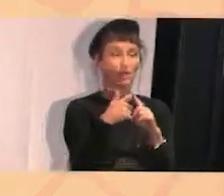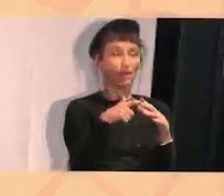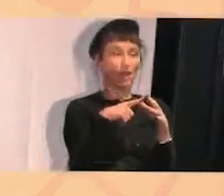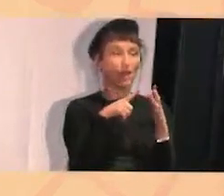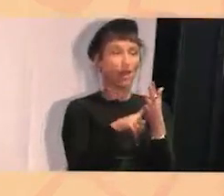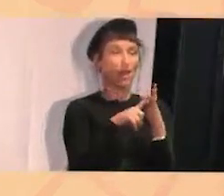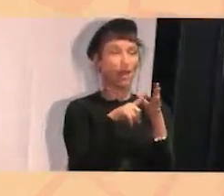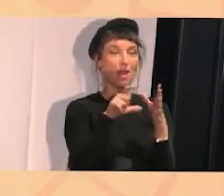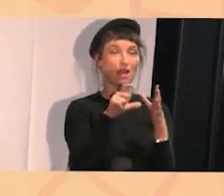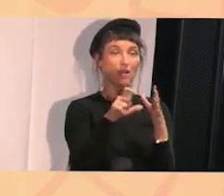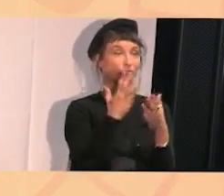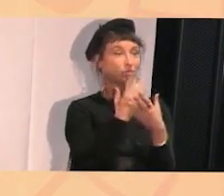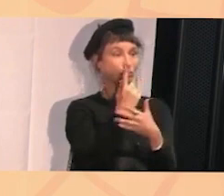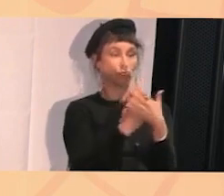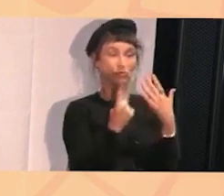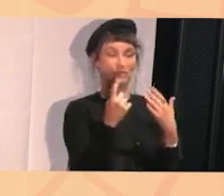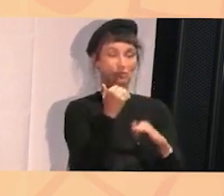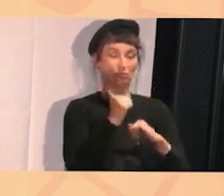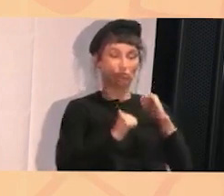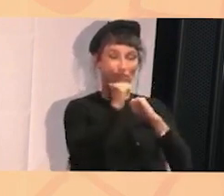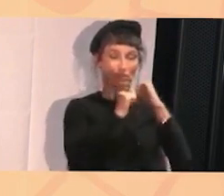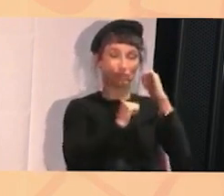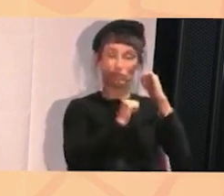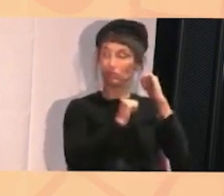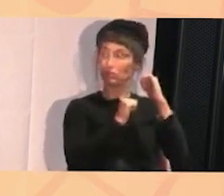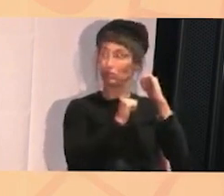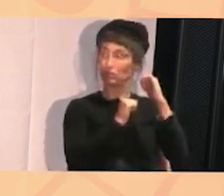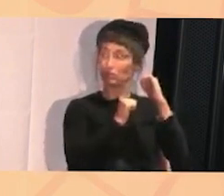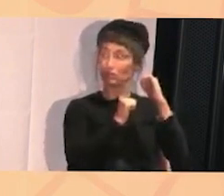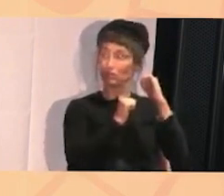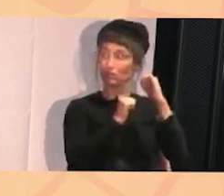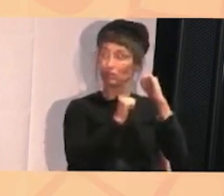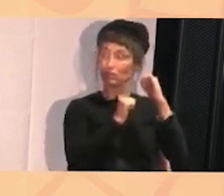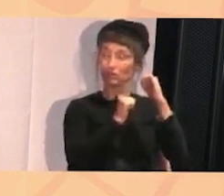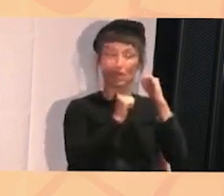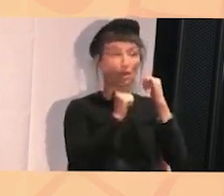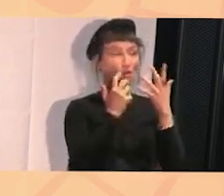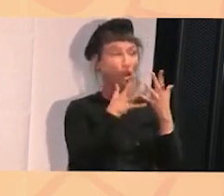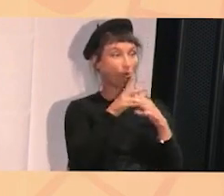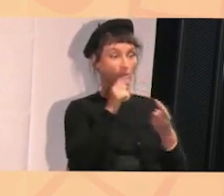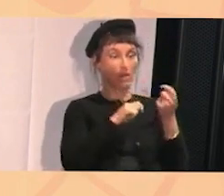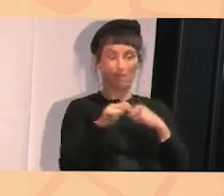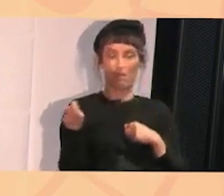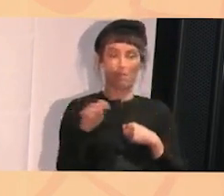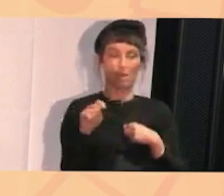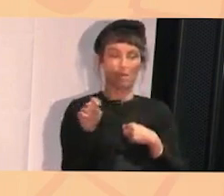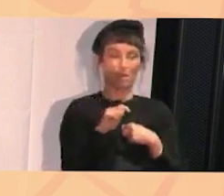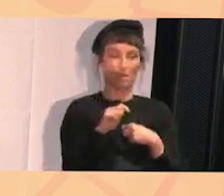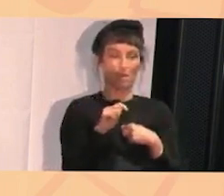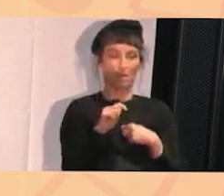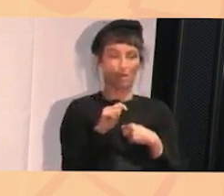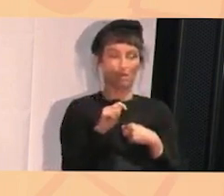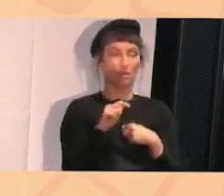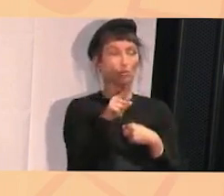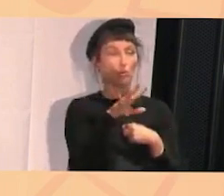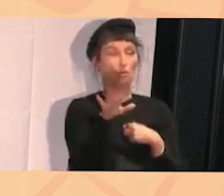structure in how you sit on the board and how do you become members to live in you have to be a